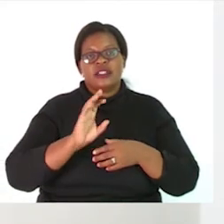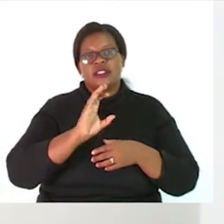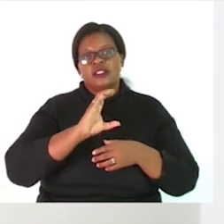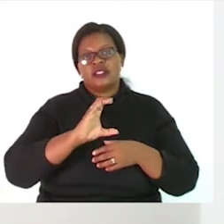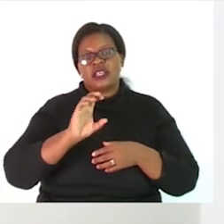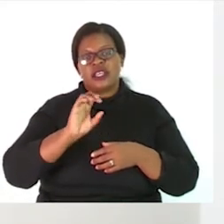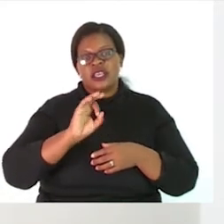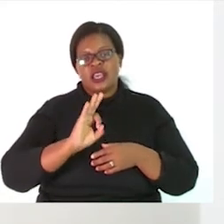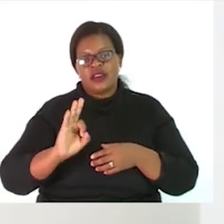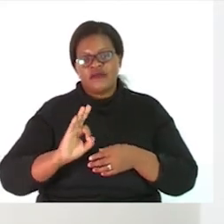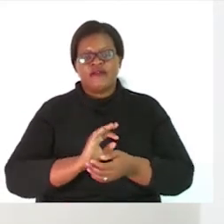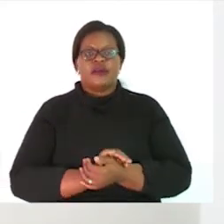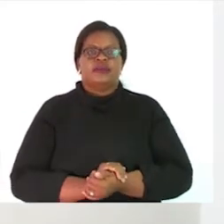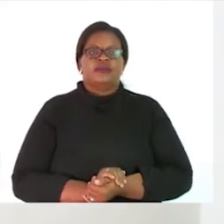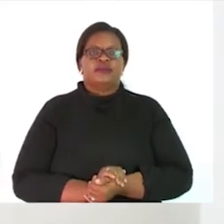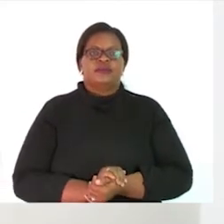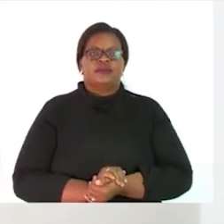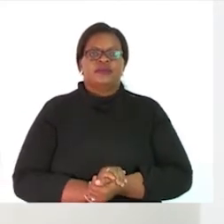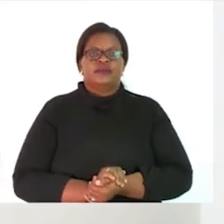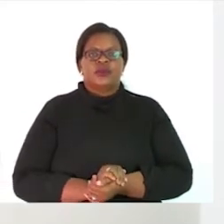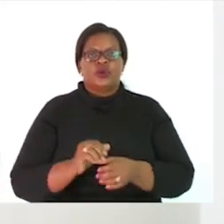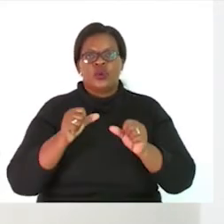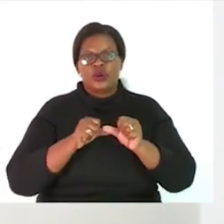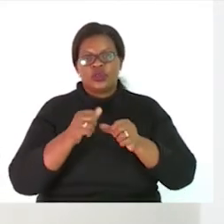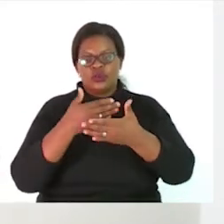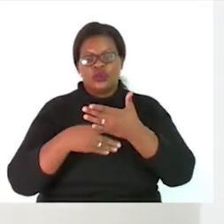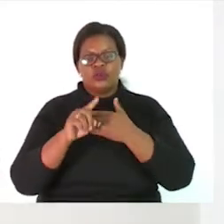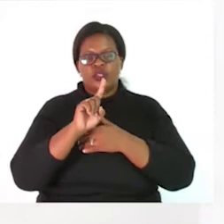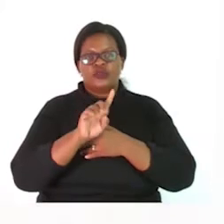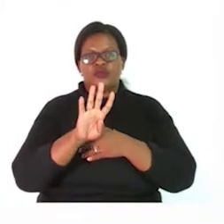factor? We continue on page 14.